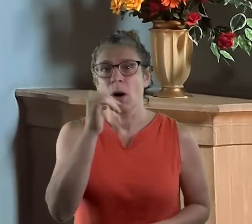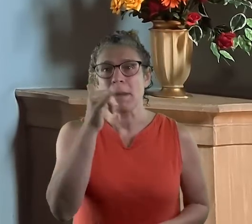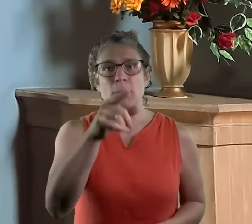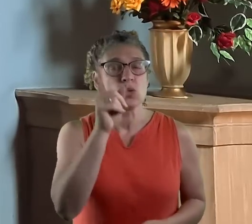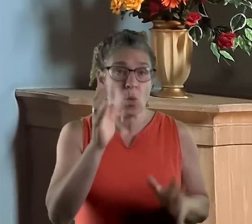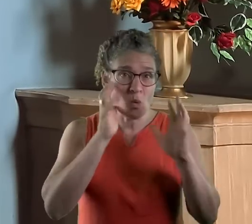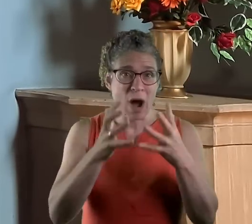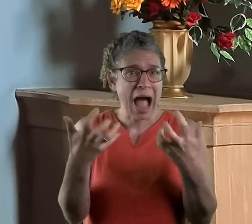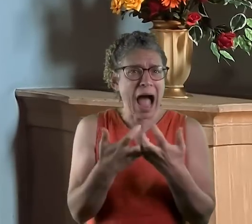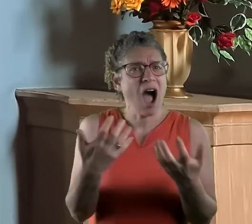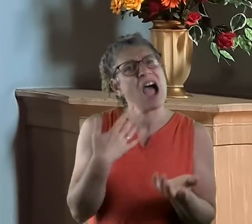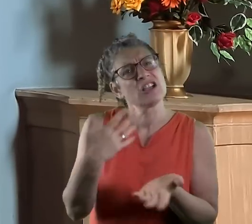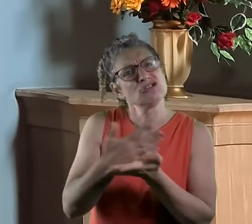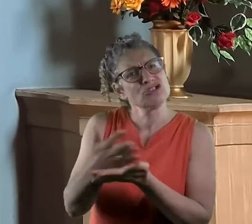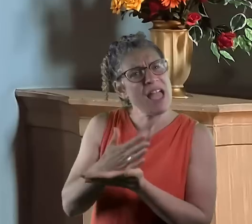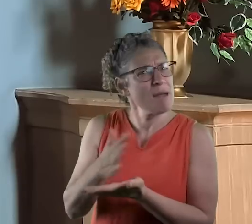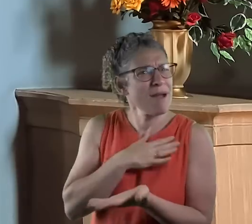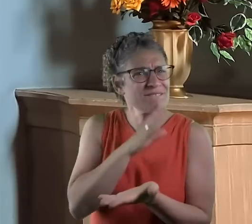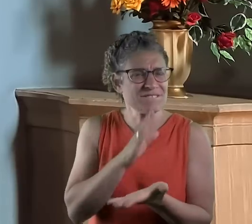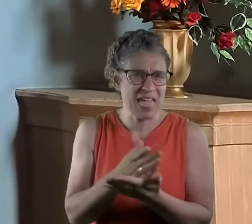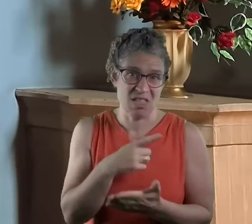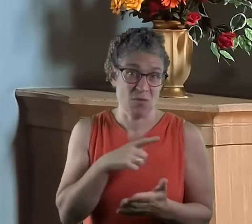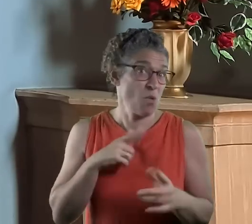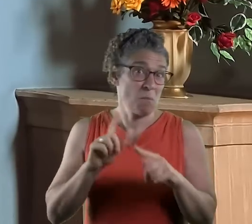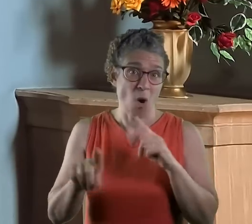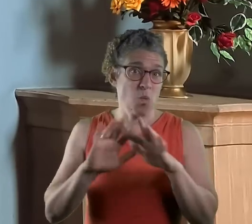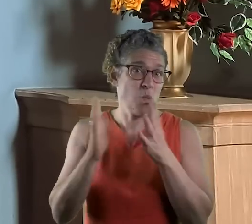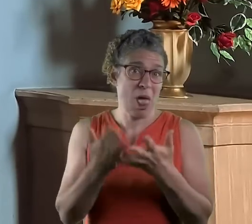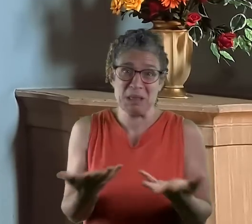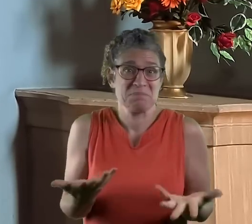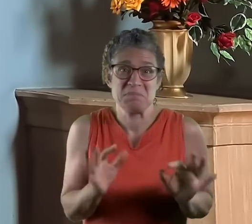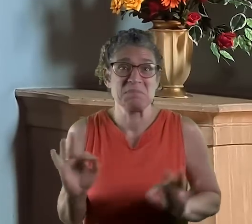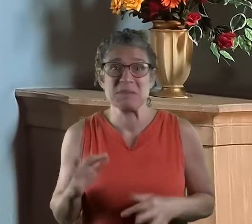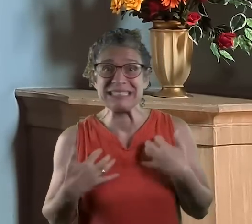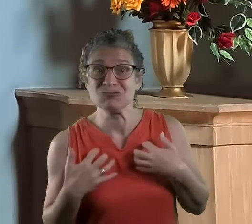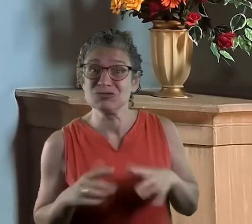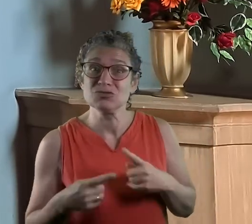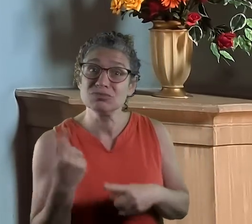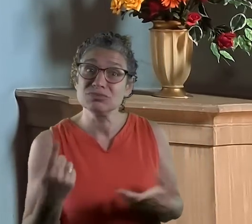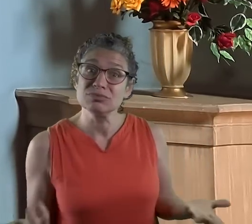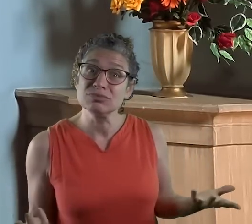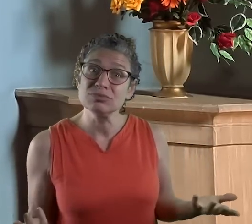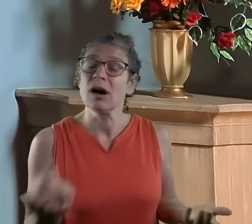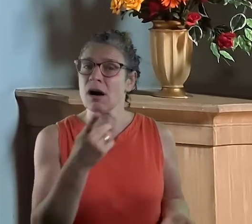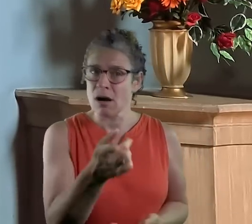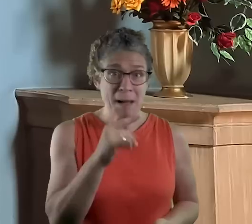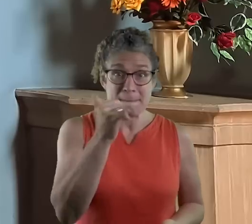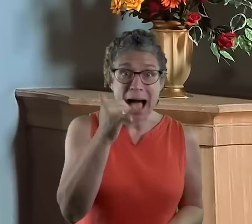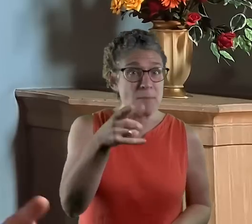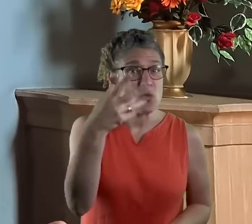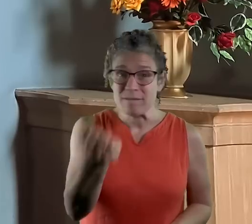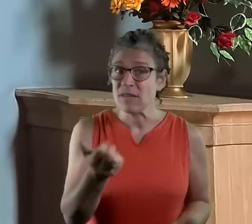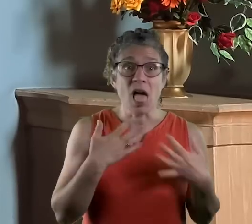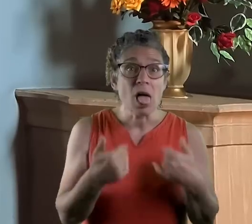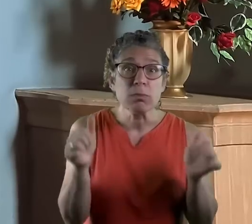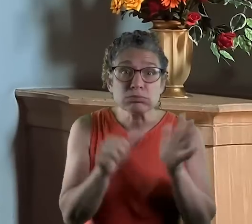worried about how to share our faith in an increasingly secular world. We may simply have struggles of